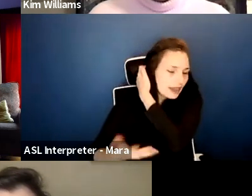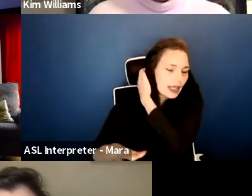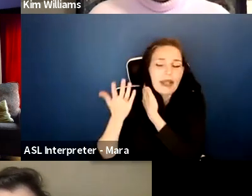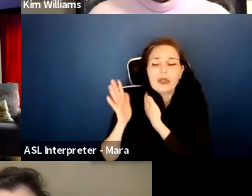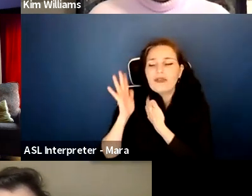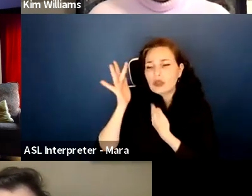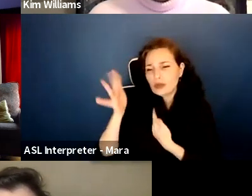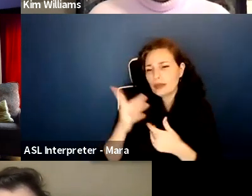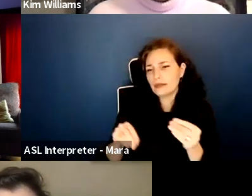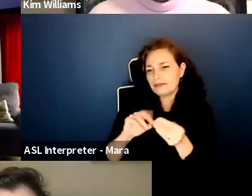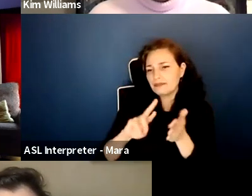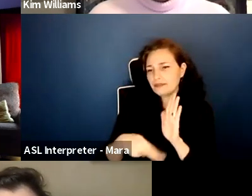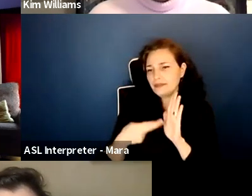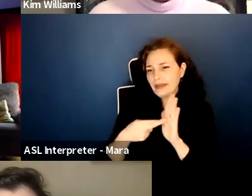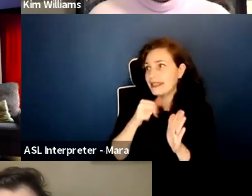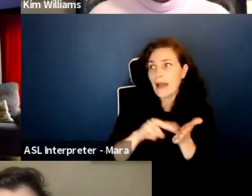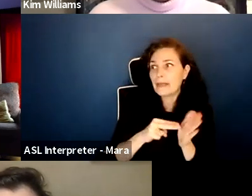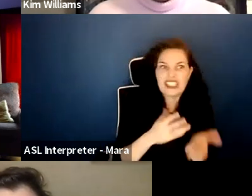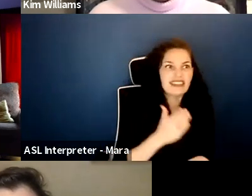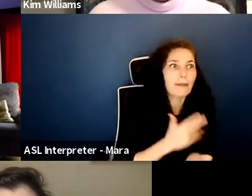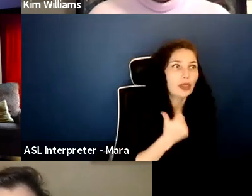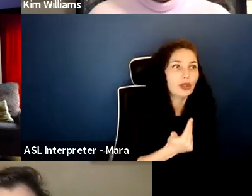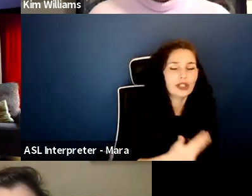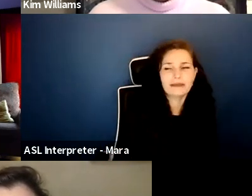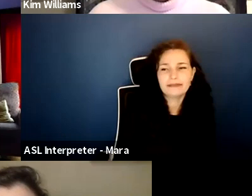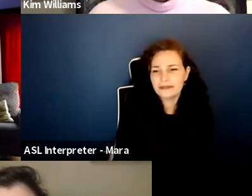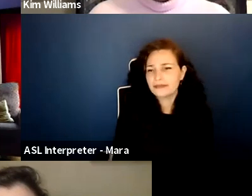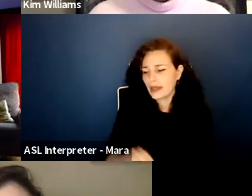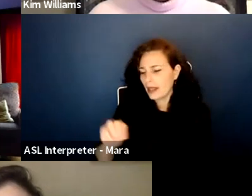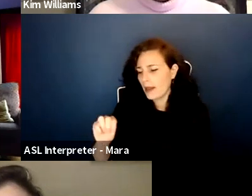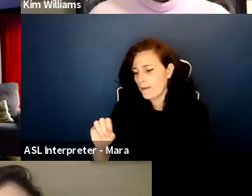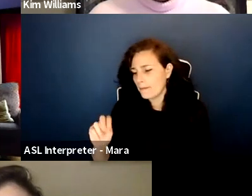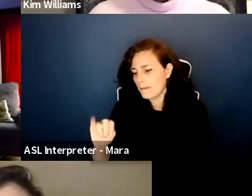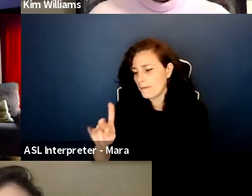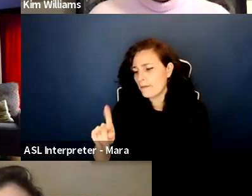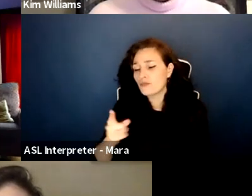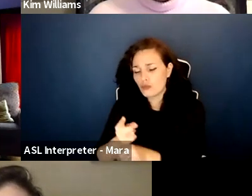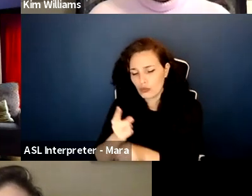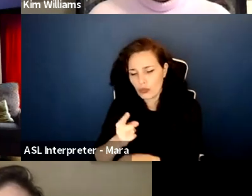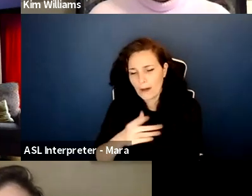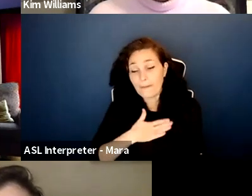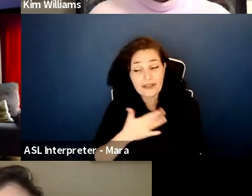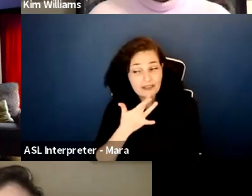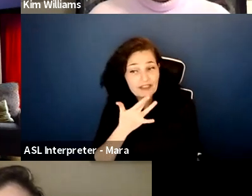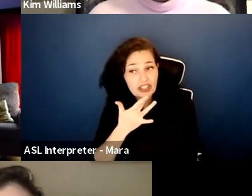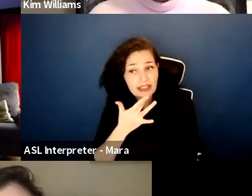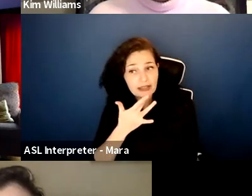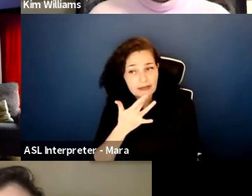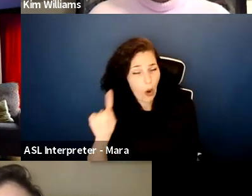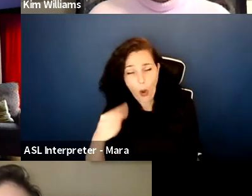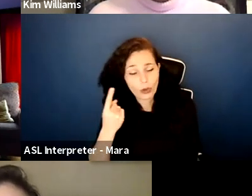stopping 13. Yeah, and 13 is so hard, especially, I mean, I have one nephew. He's my favorite nephew. He is my only